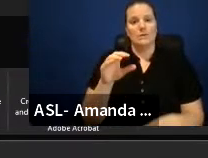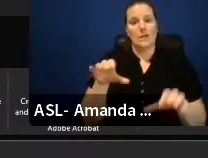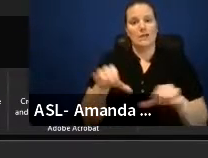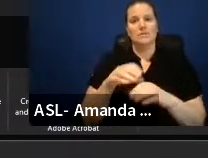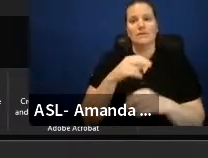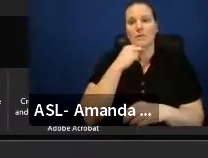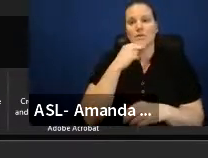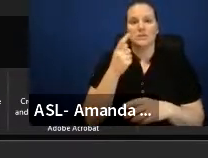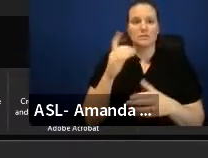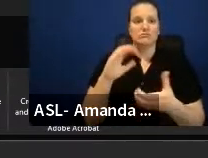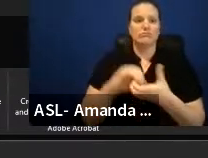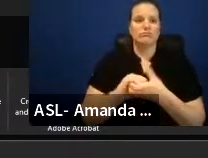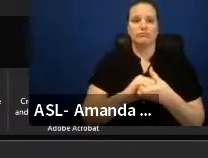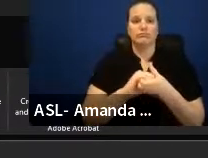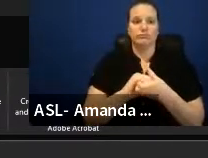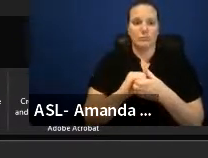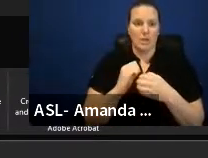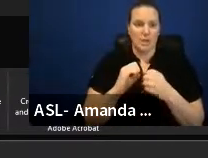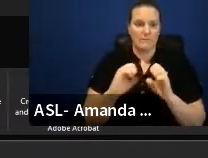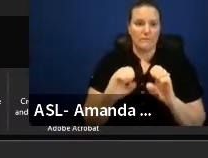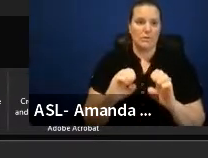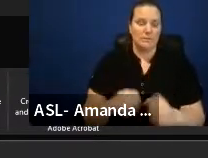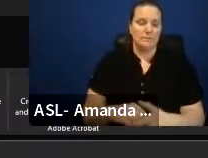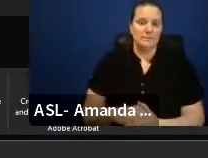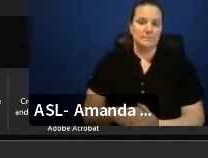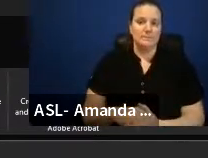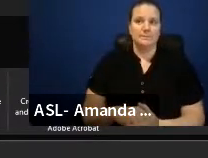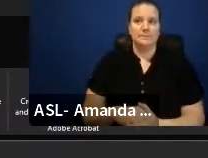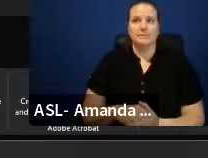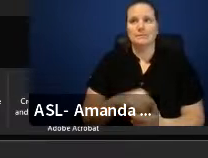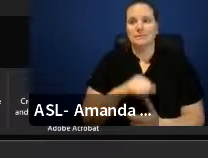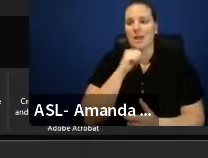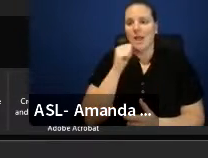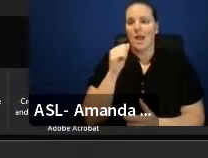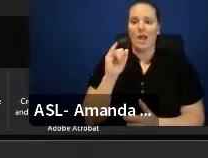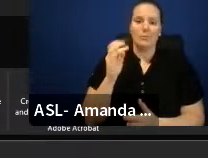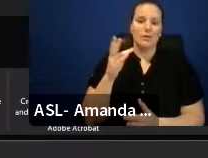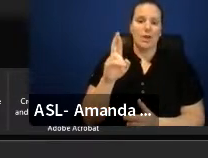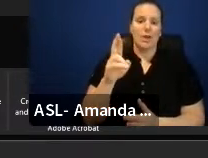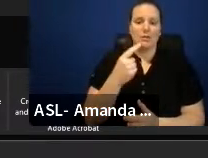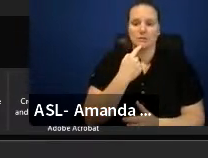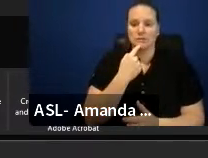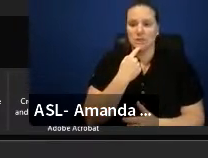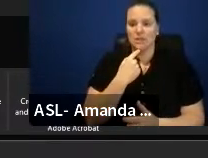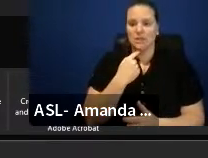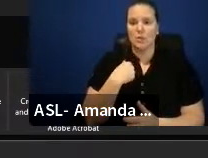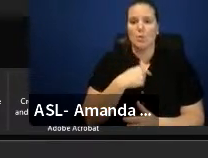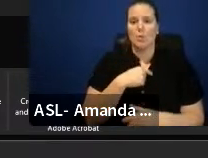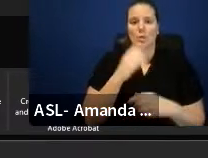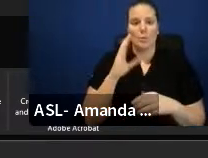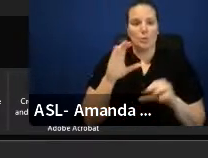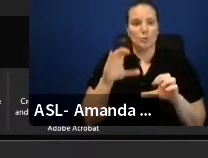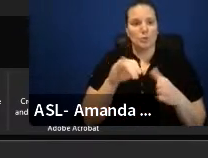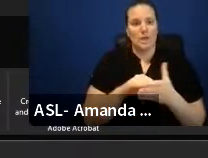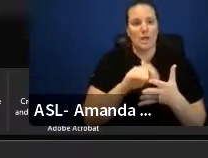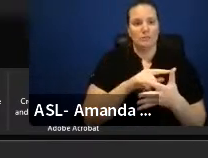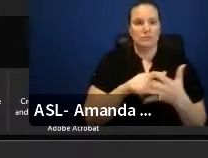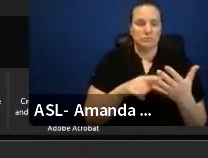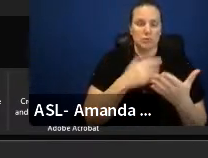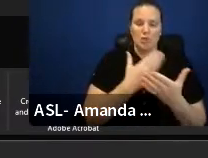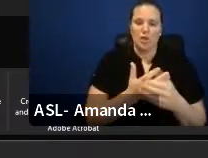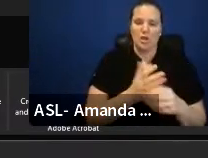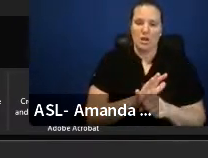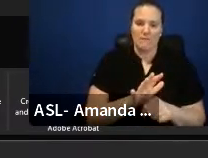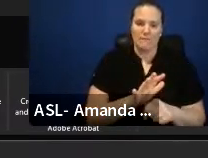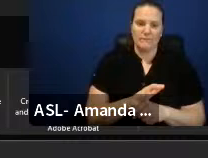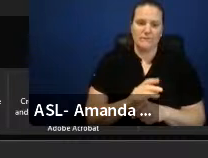collaborative effort. That it's not the IBR saying, we will do this and that's good enough, but